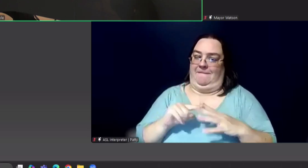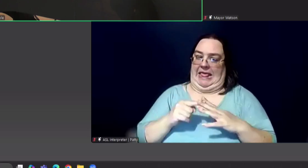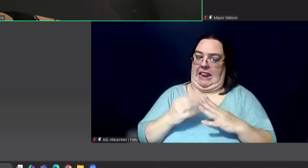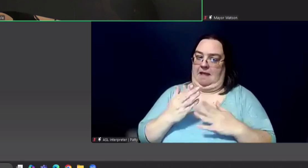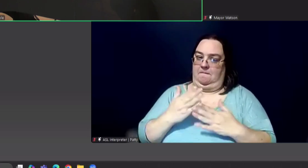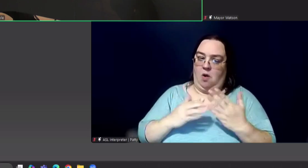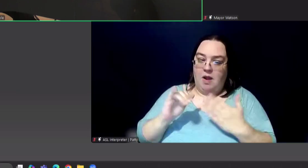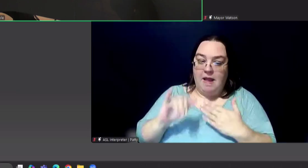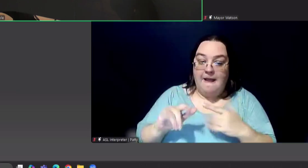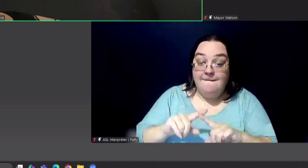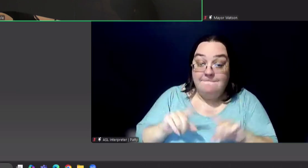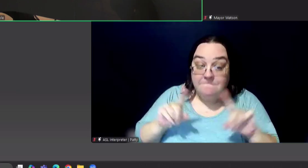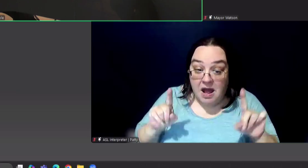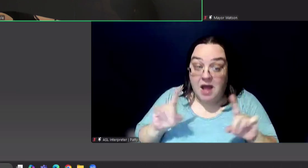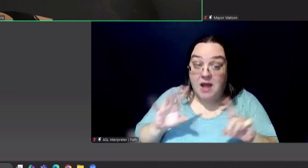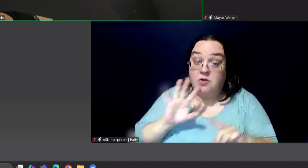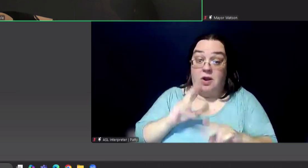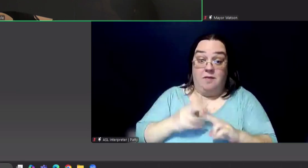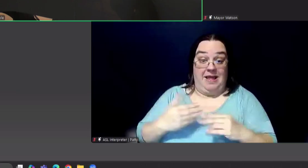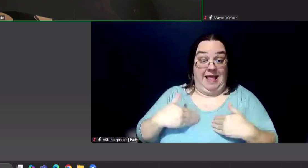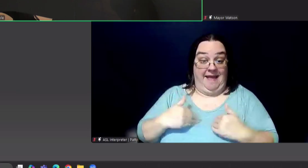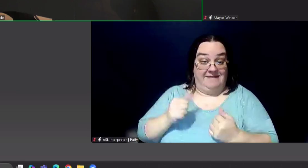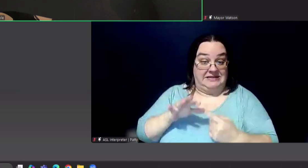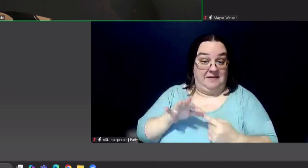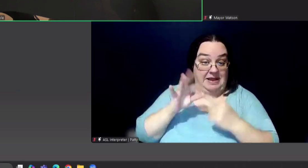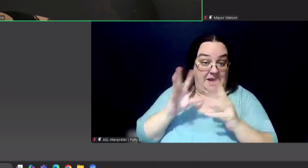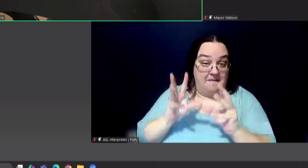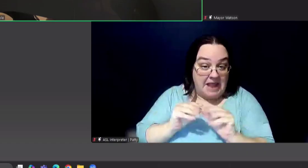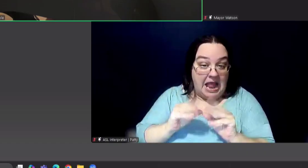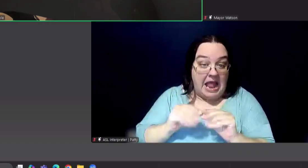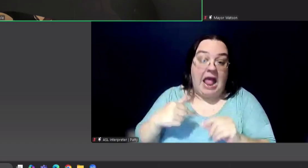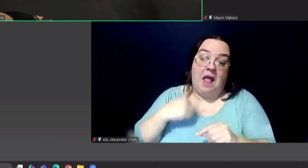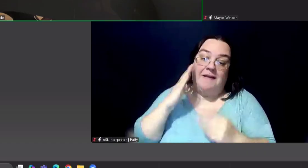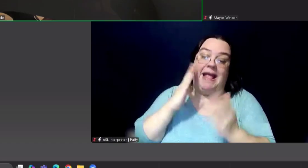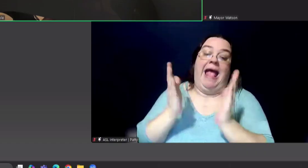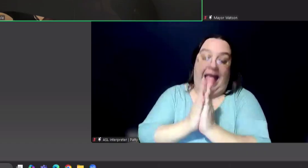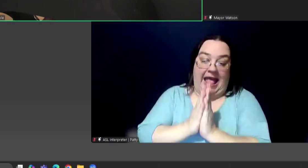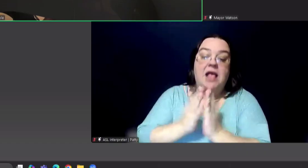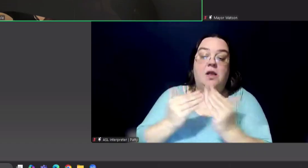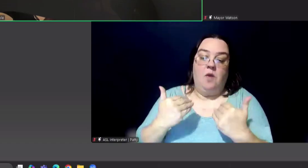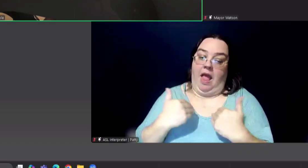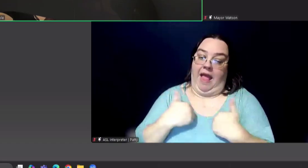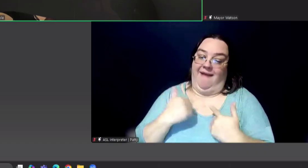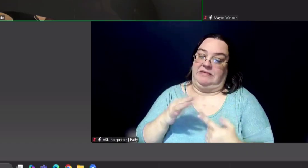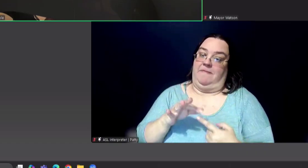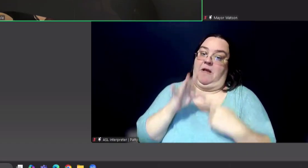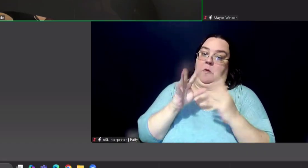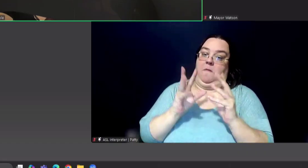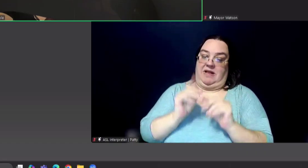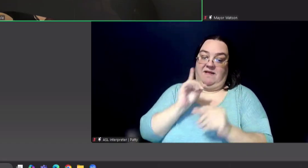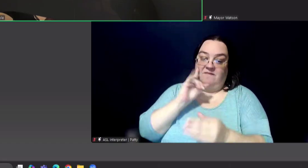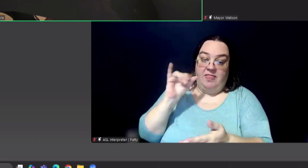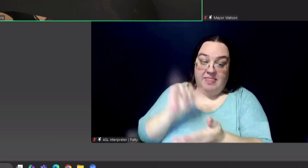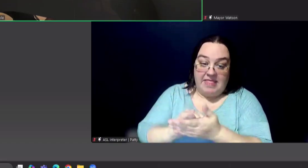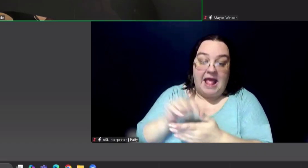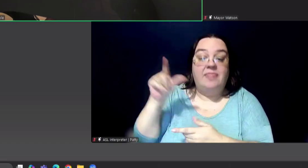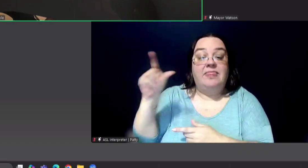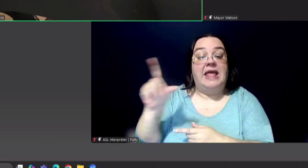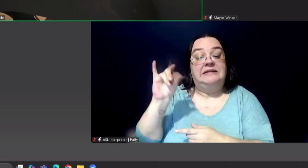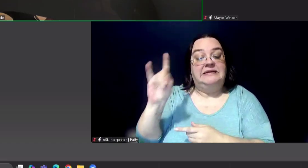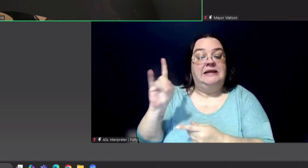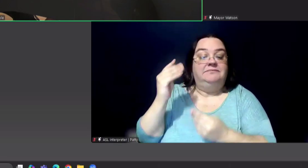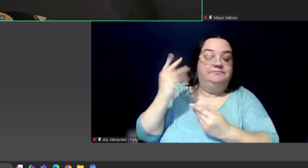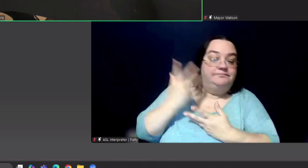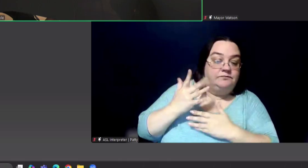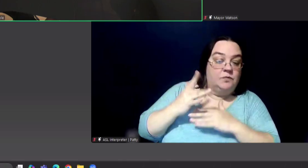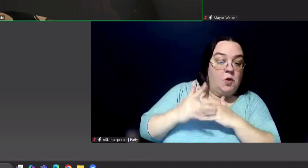having a special meeting, I'm going to ask if we can have a special meeting. And they indicated to me earlier that they would be willing to come and talk to the mayor and council at any